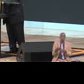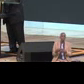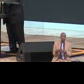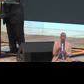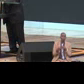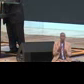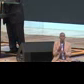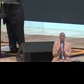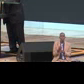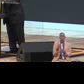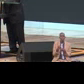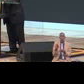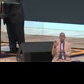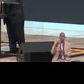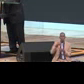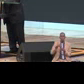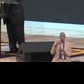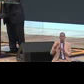The spirit in the world